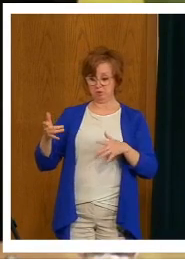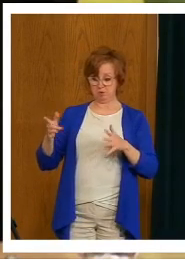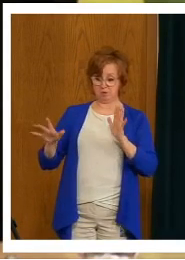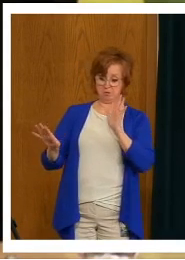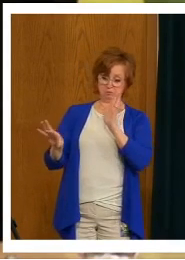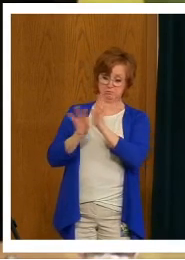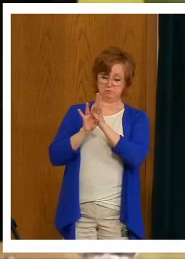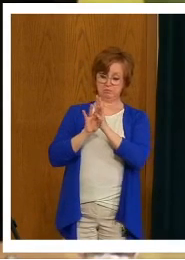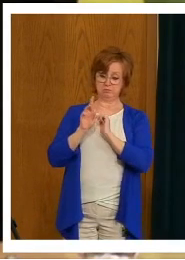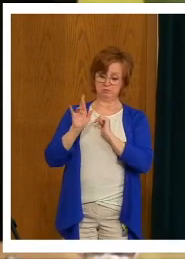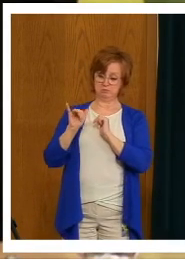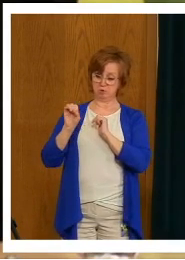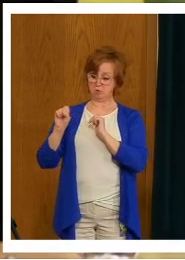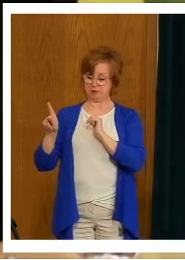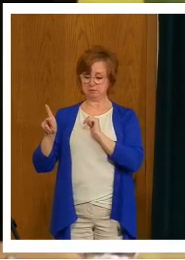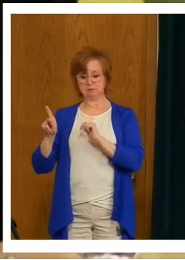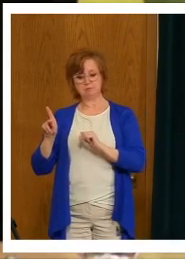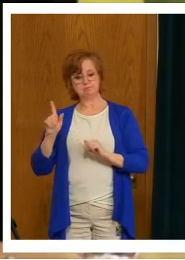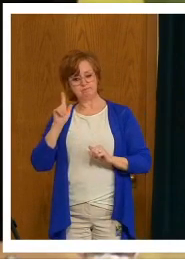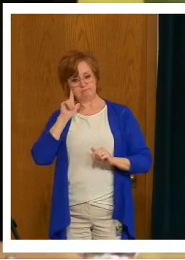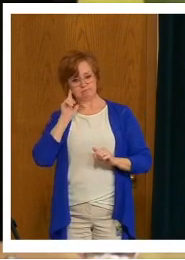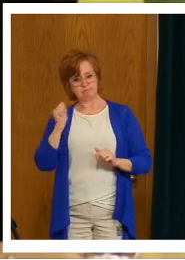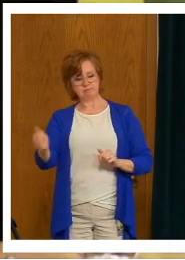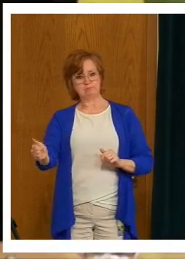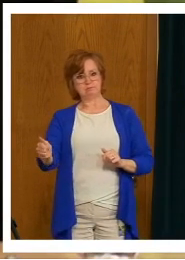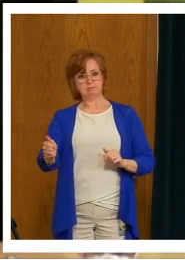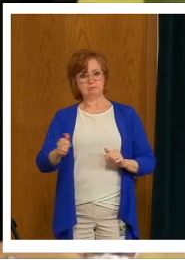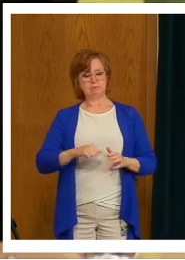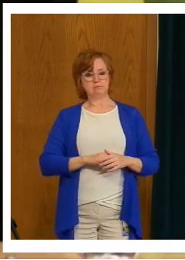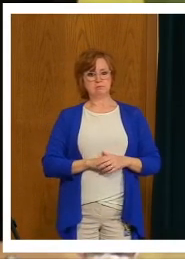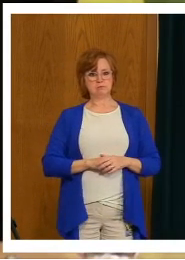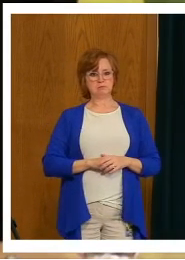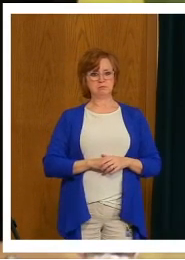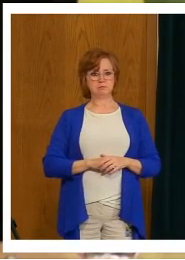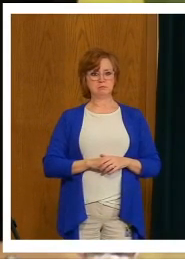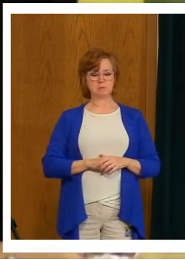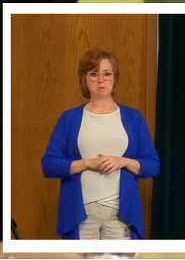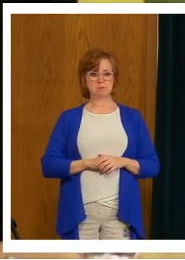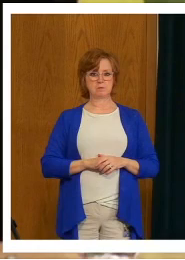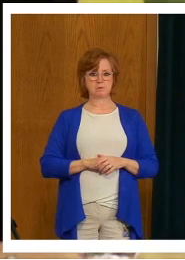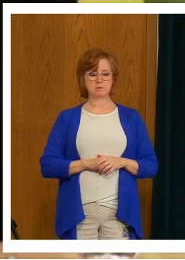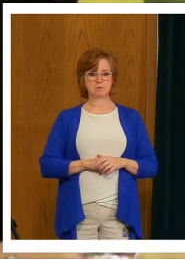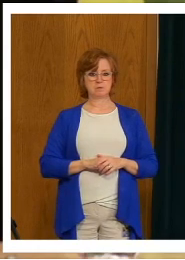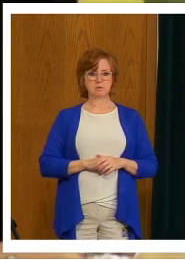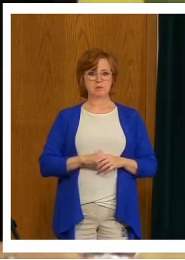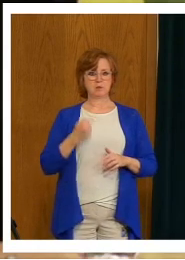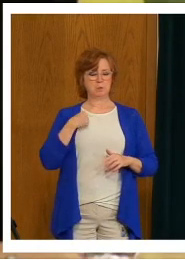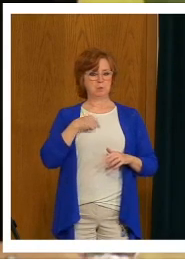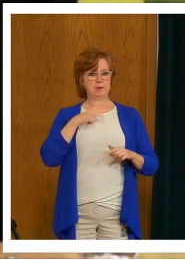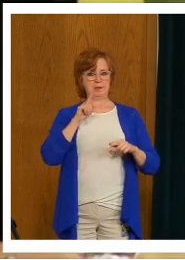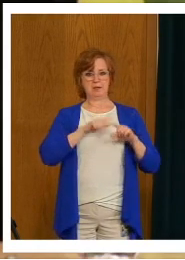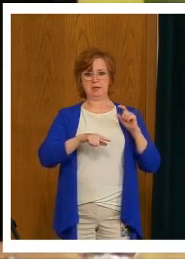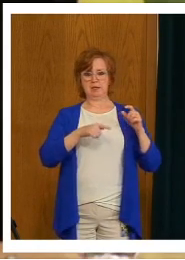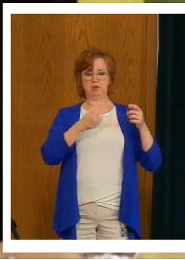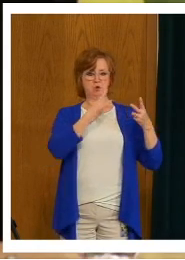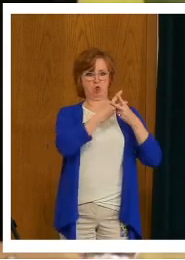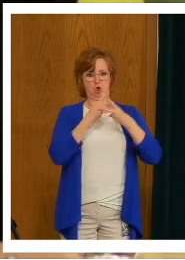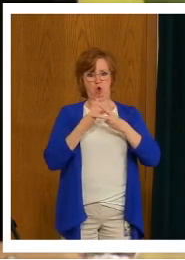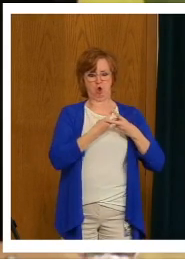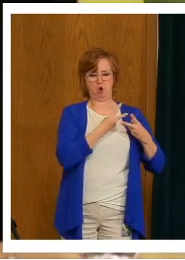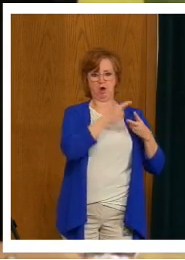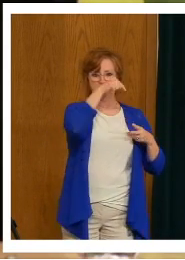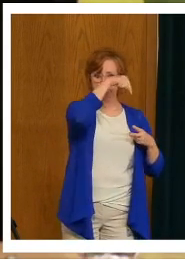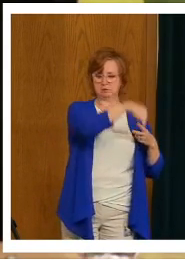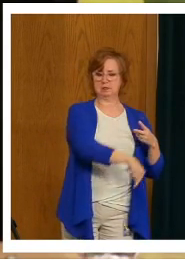choosing to live with, and we will not keep society in Saskatchewan locked down when you have made a conscious choice